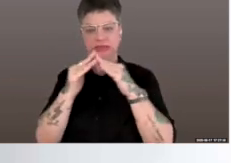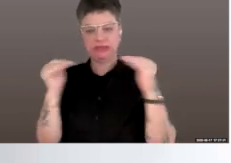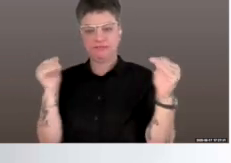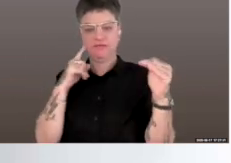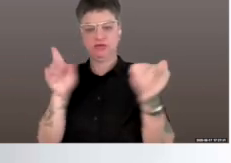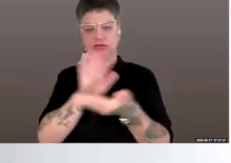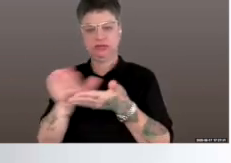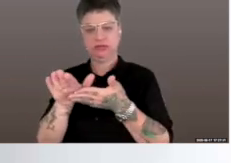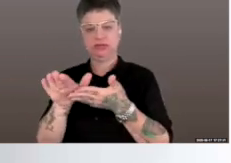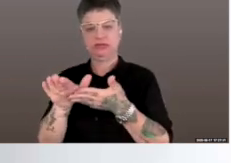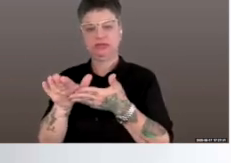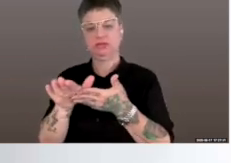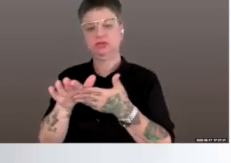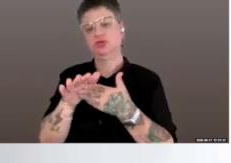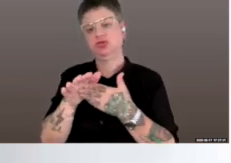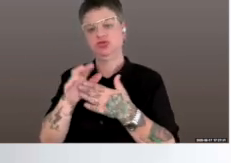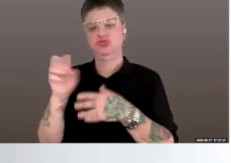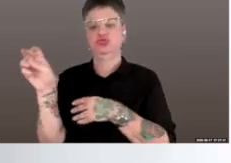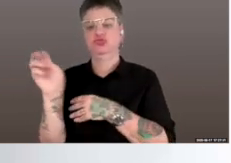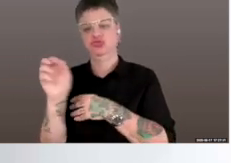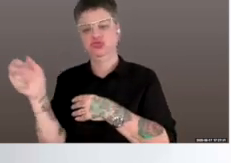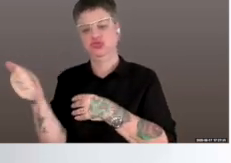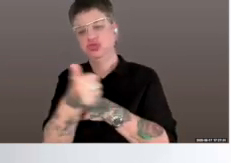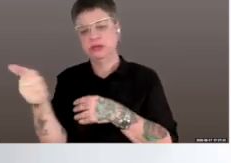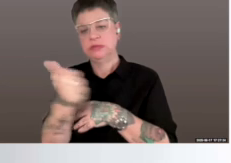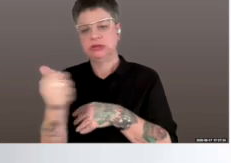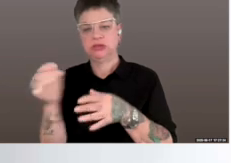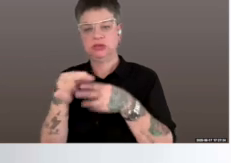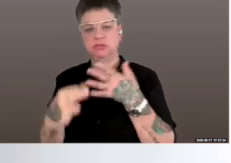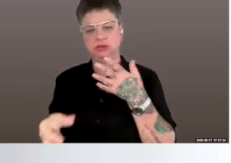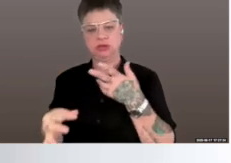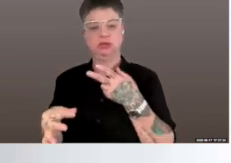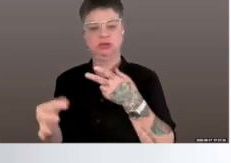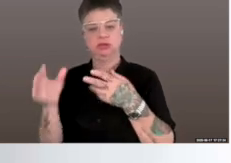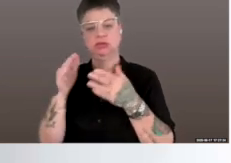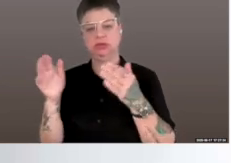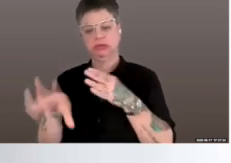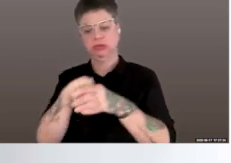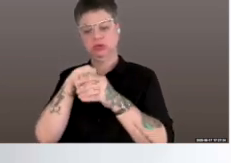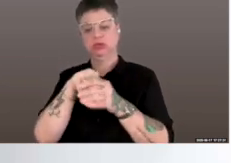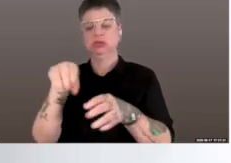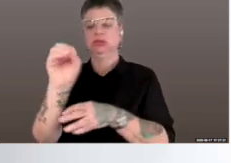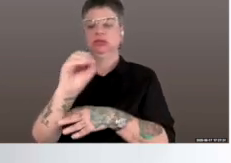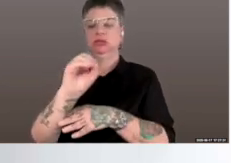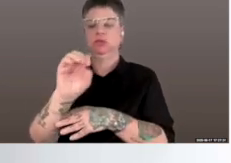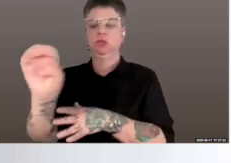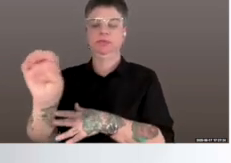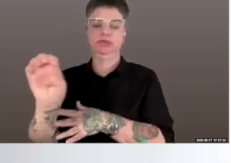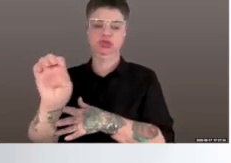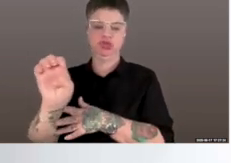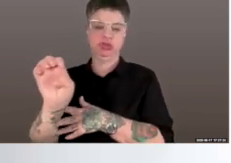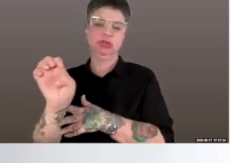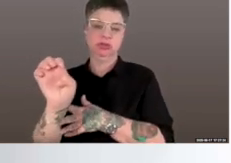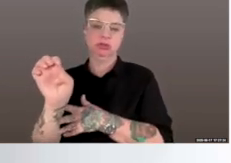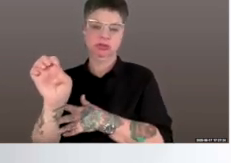the Sustainable Community-Based Transportation Equity Incentive Projects. These